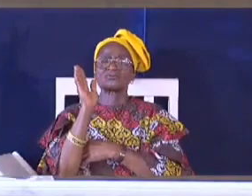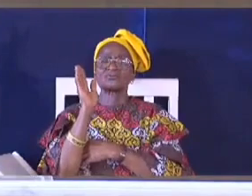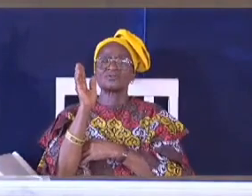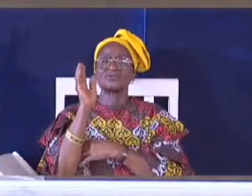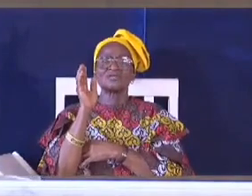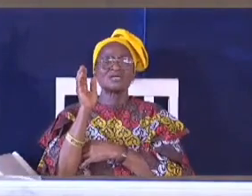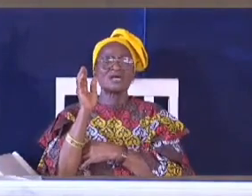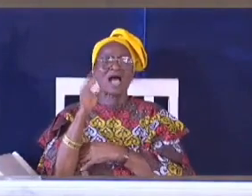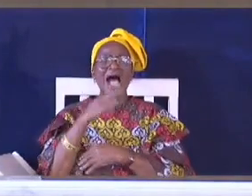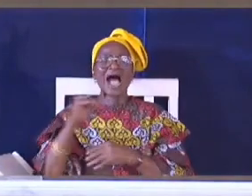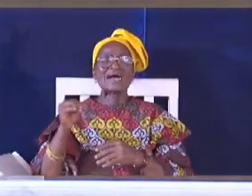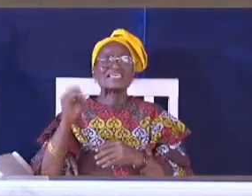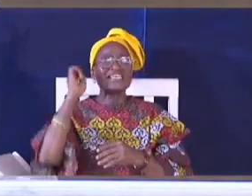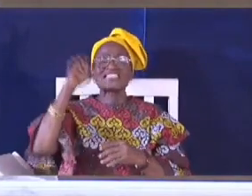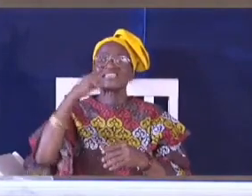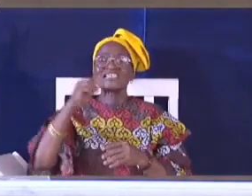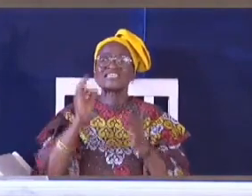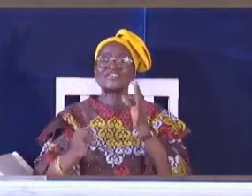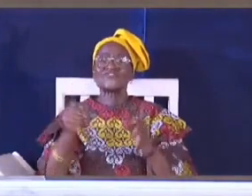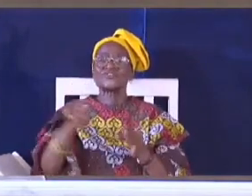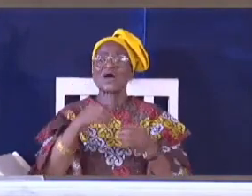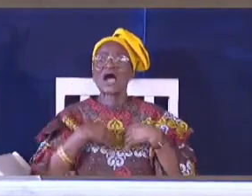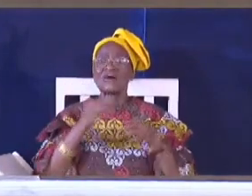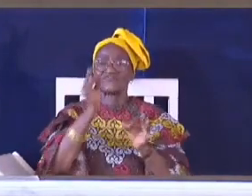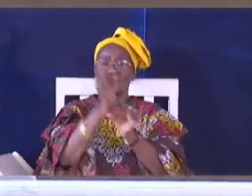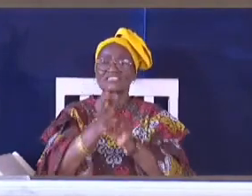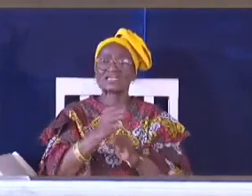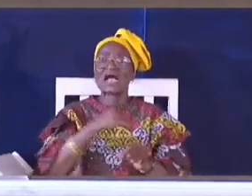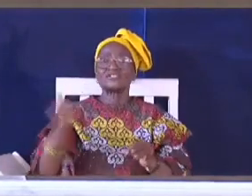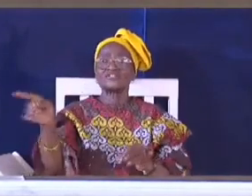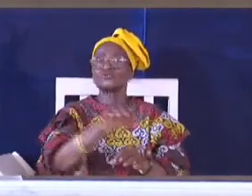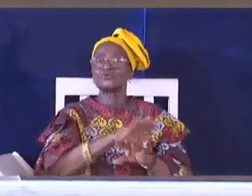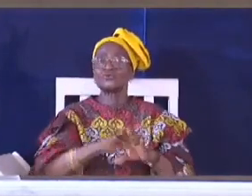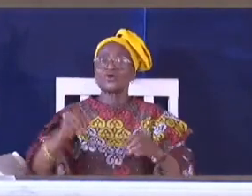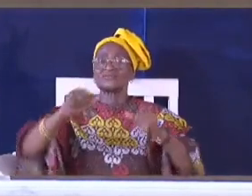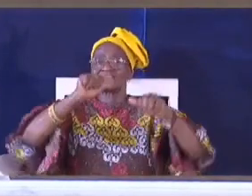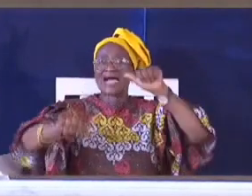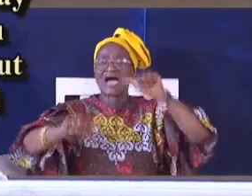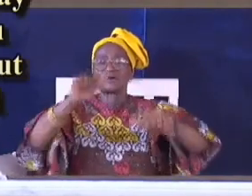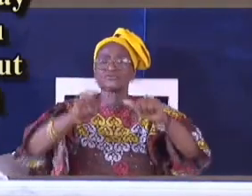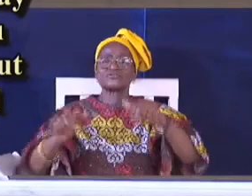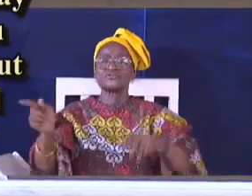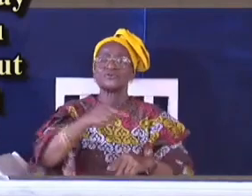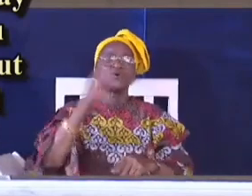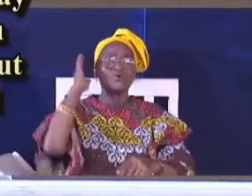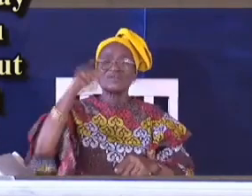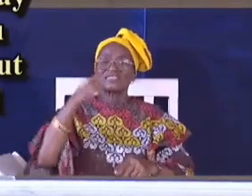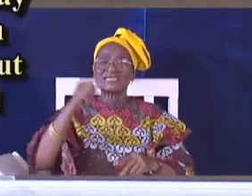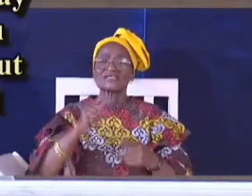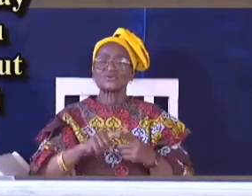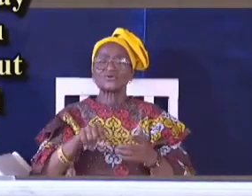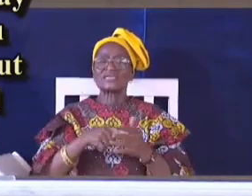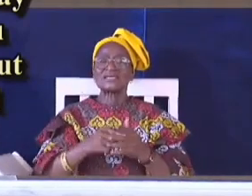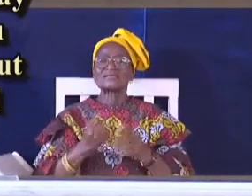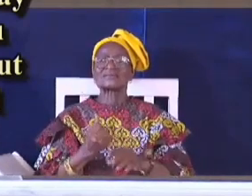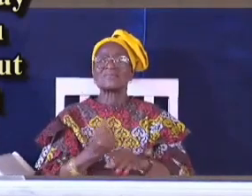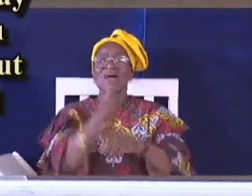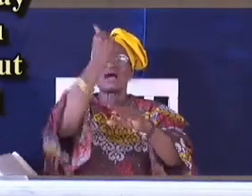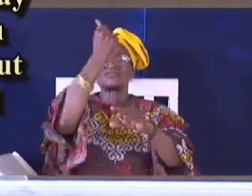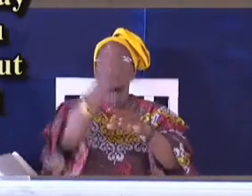And he says, if you have faith and you don't doubt, you will say to this